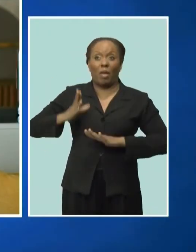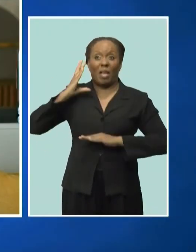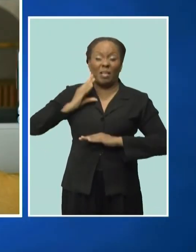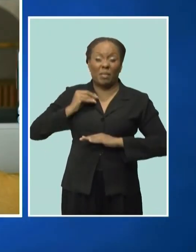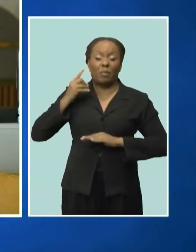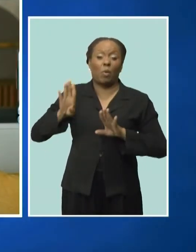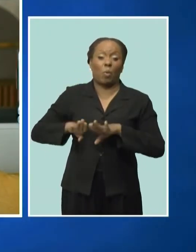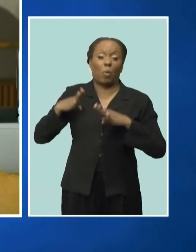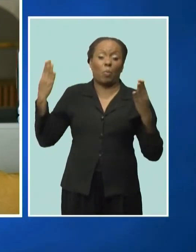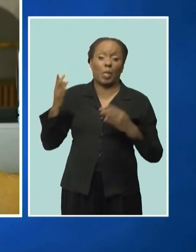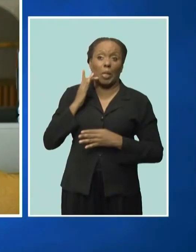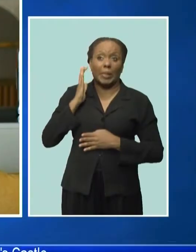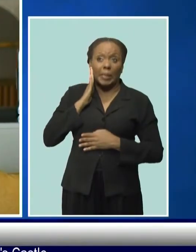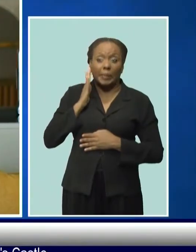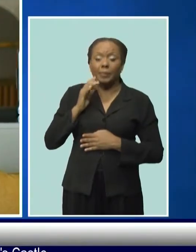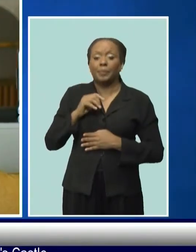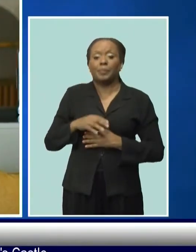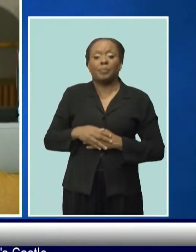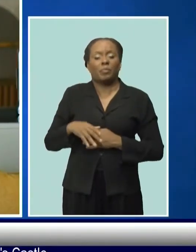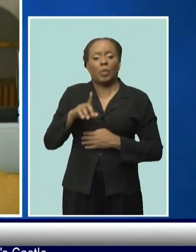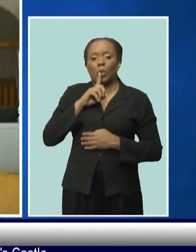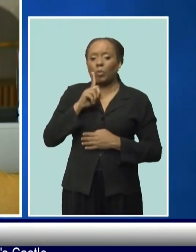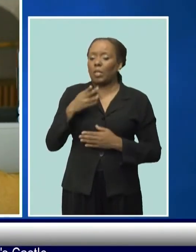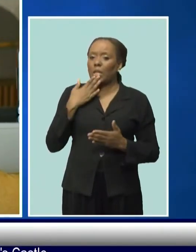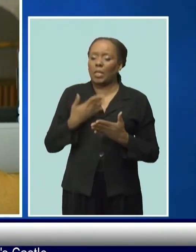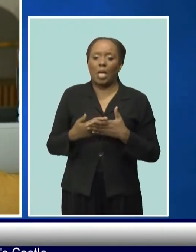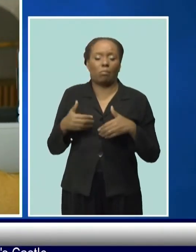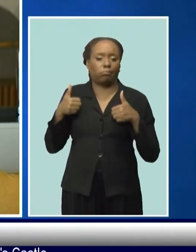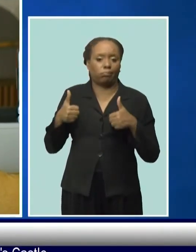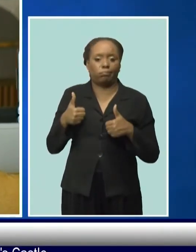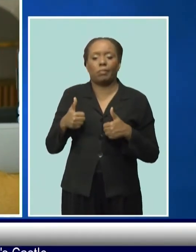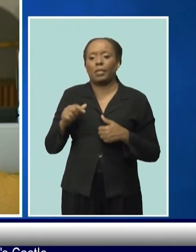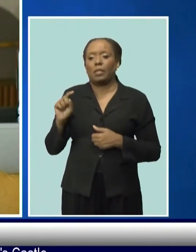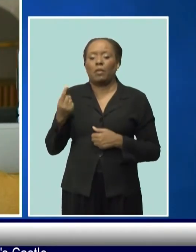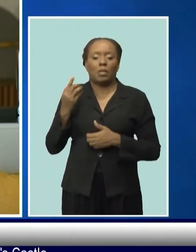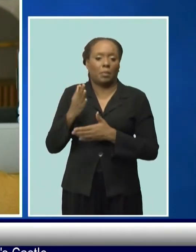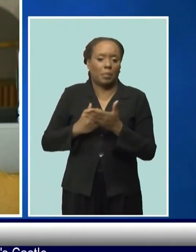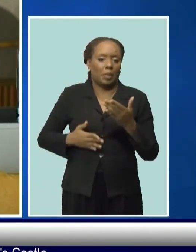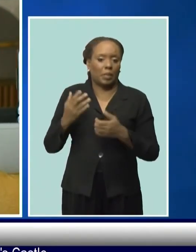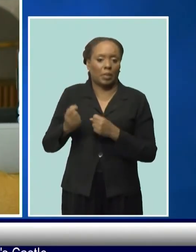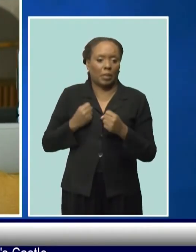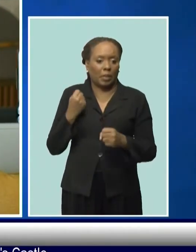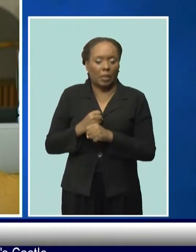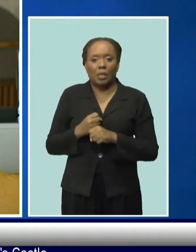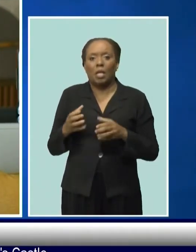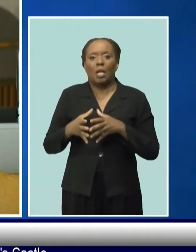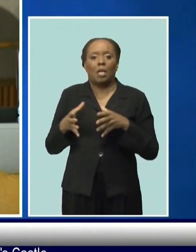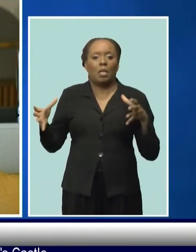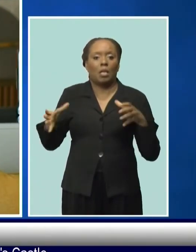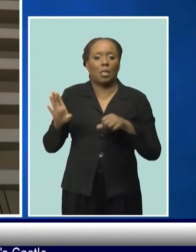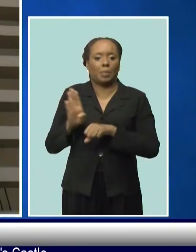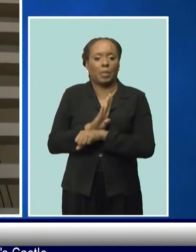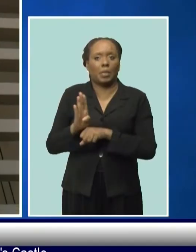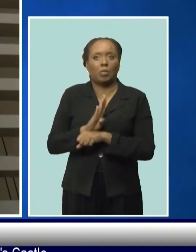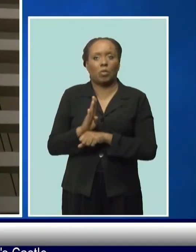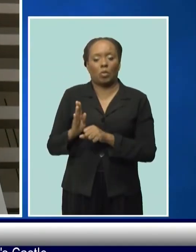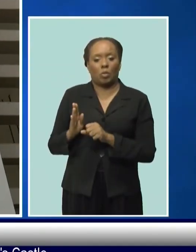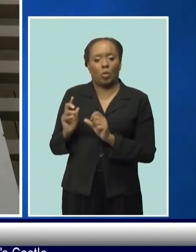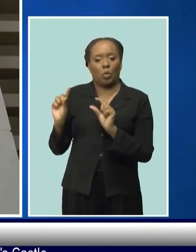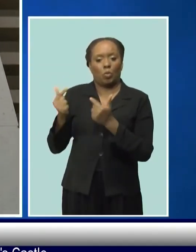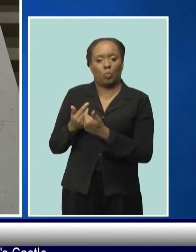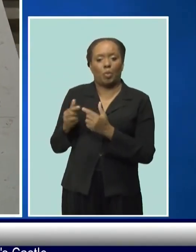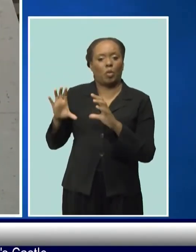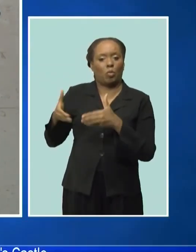open. We did very well for the first quarter of the year. A lot of it was group business. We do have a huge,